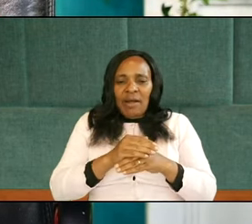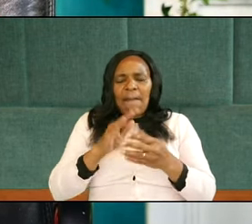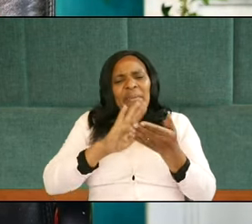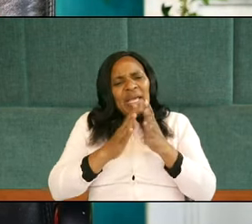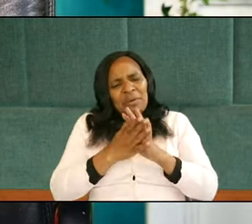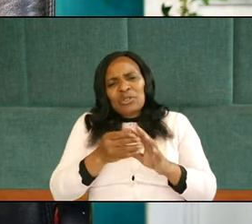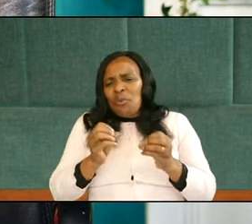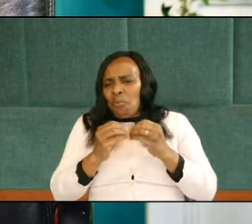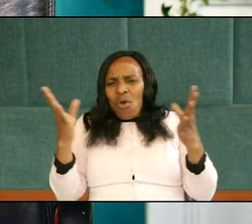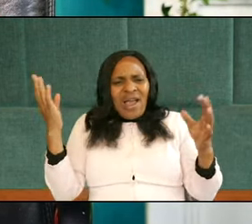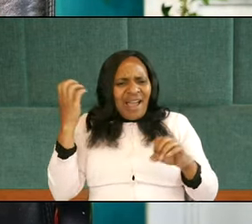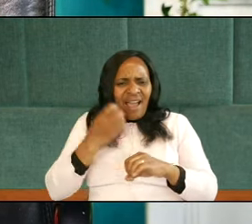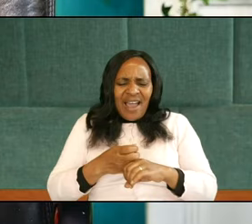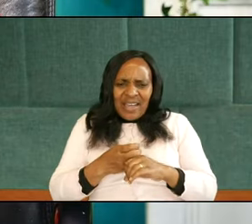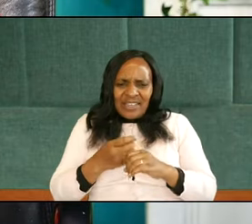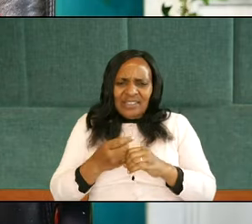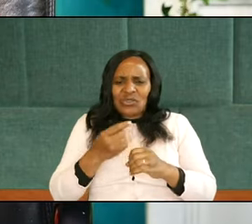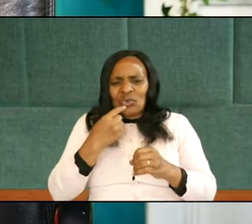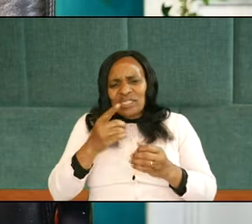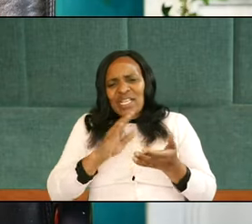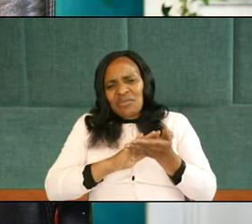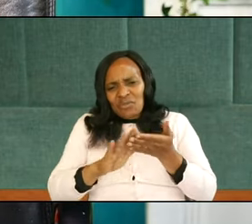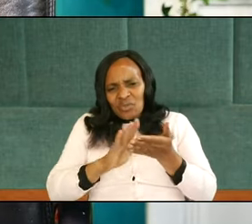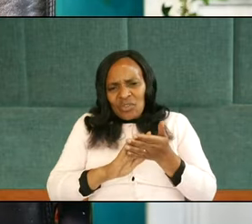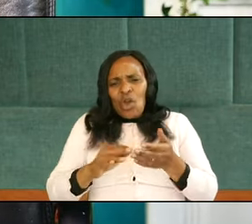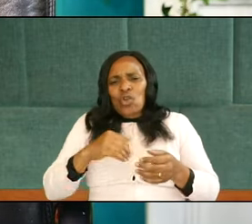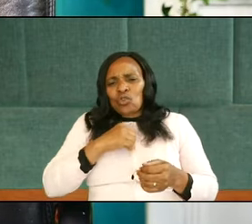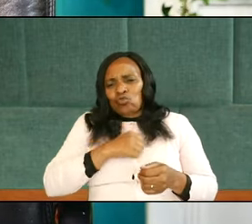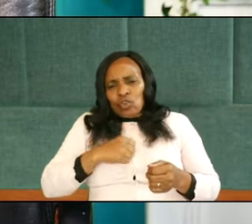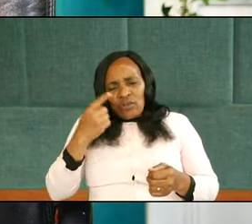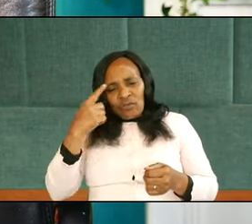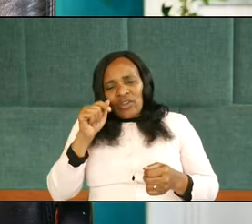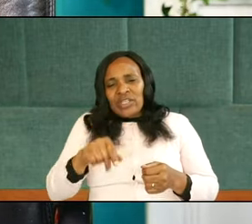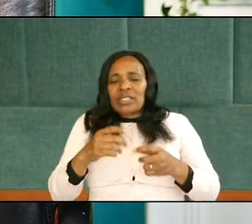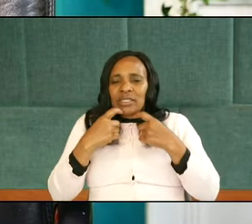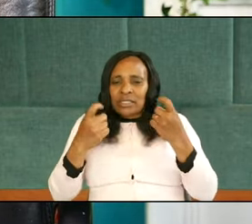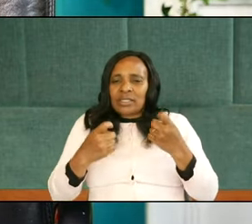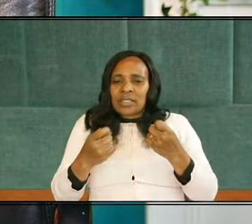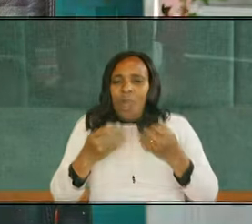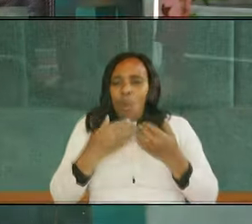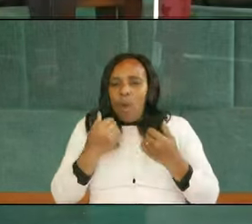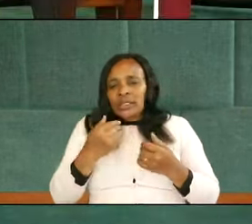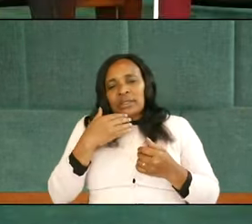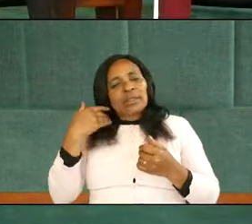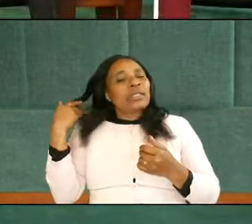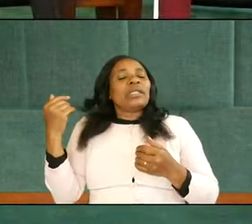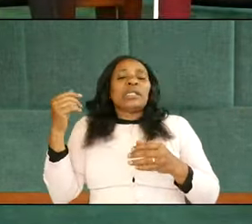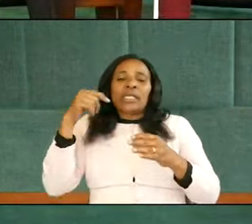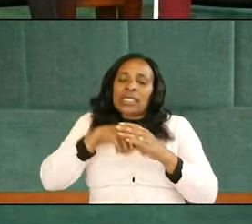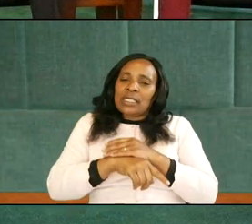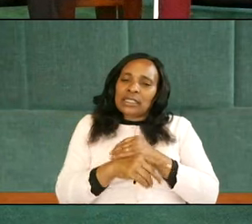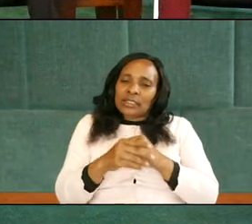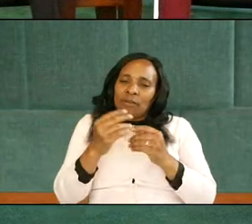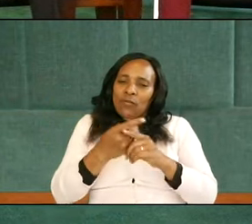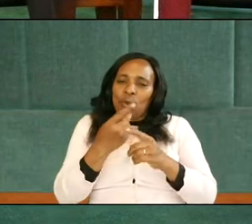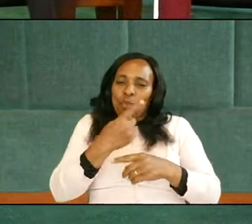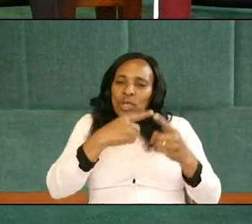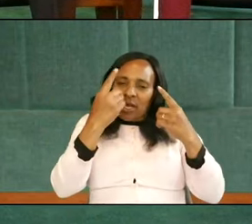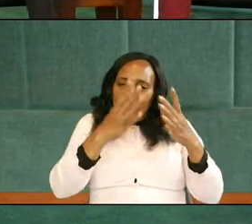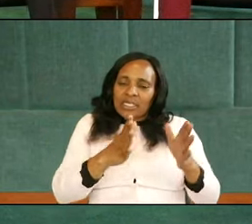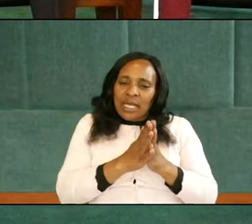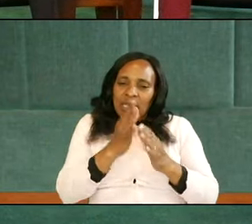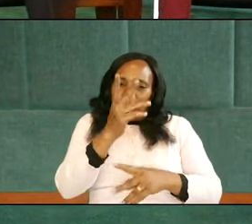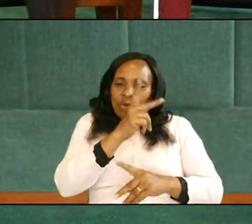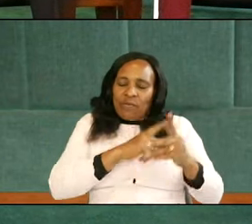you to repent of that sin. Okay, so maybe let's get a few insights from our patriarchs and prophets from today,